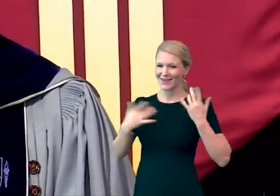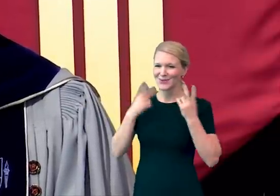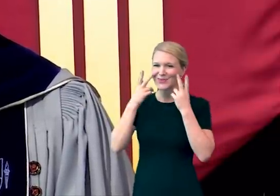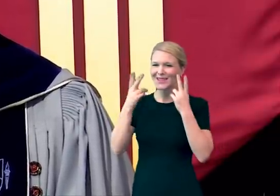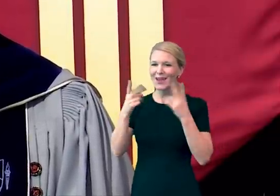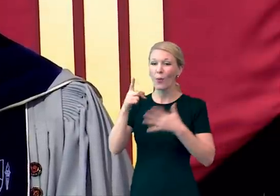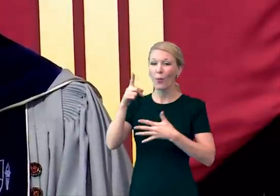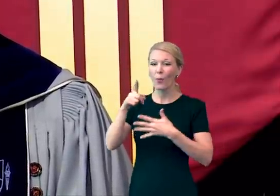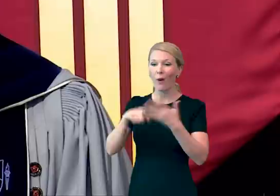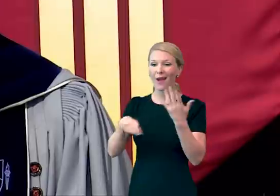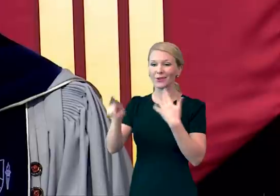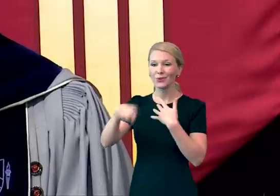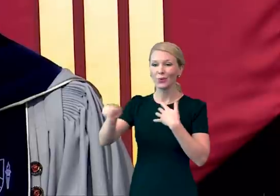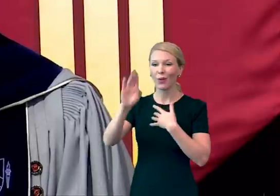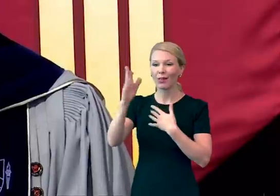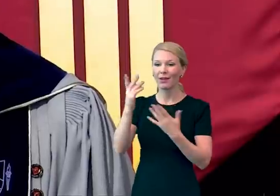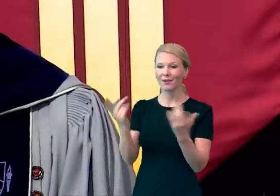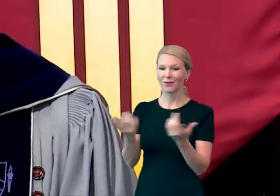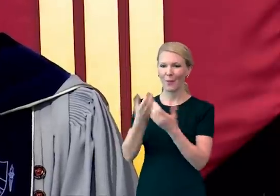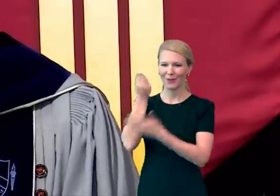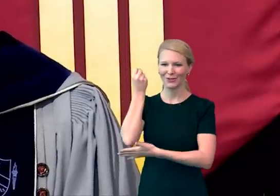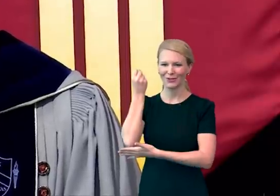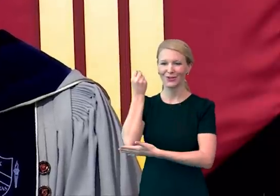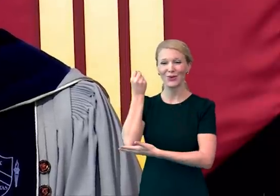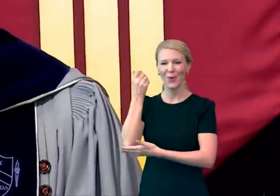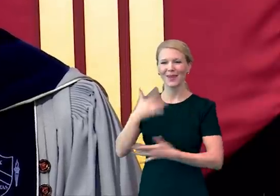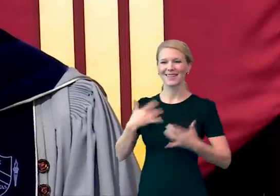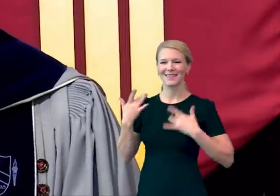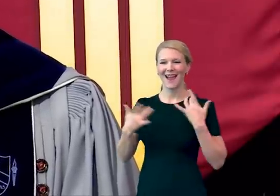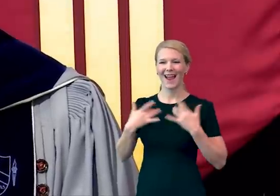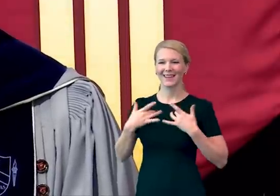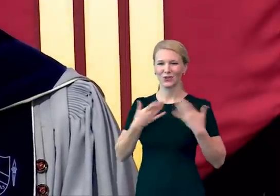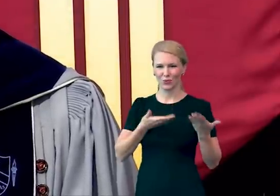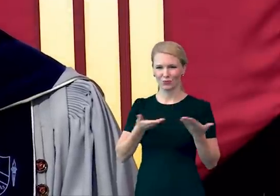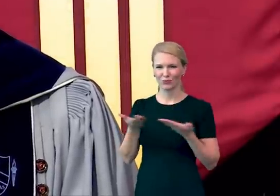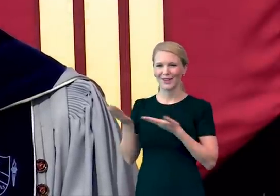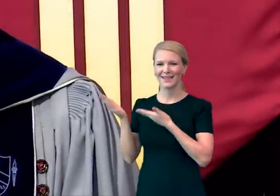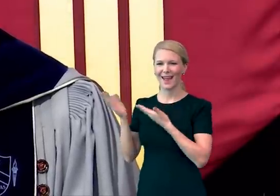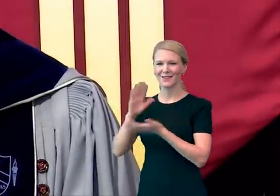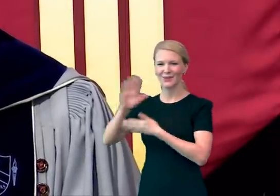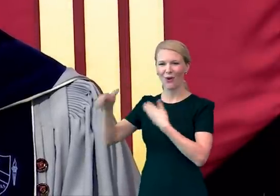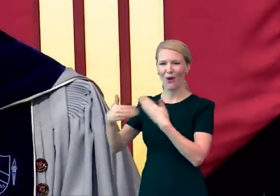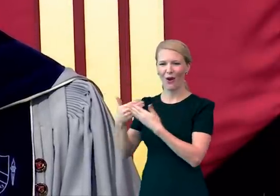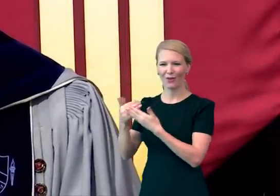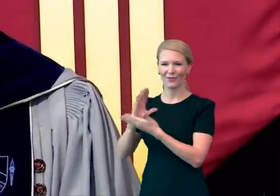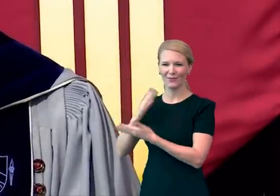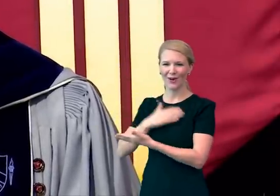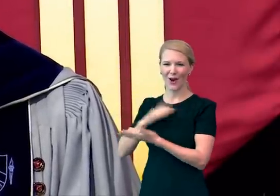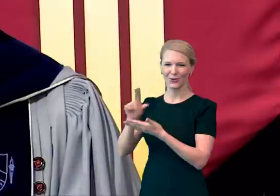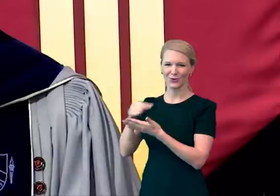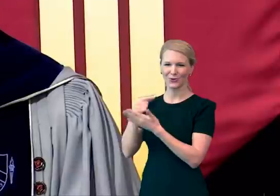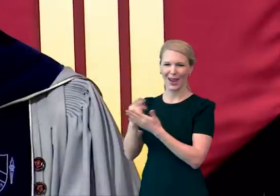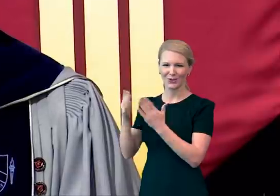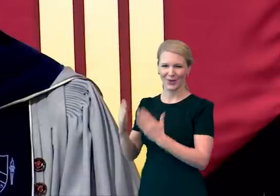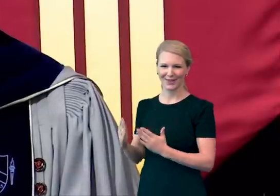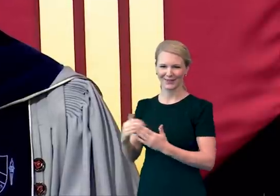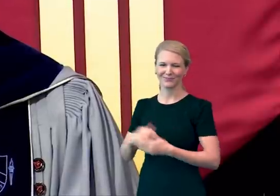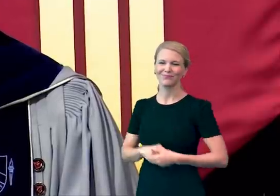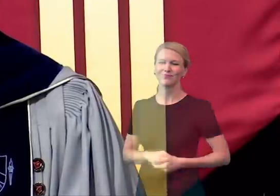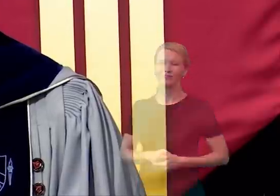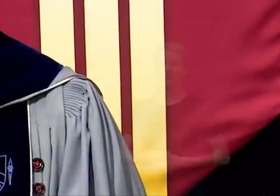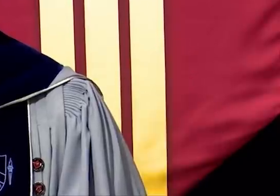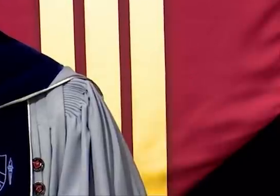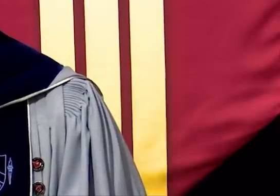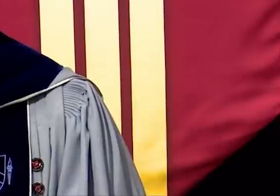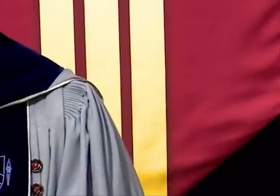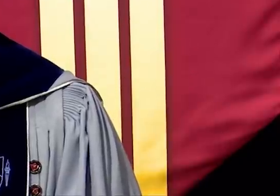see what you do. President Schultz, I take pleasure in presenting to you the baccalaureate degree candidates from the College